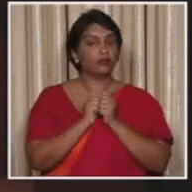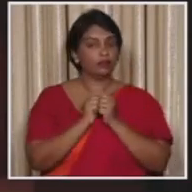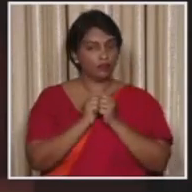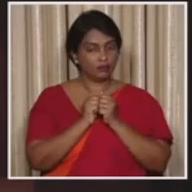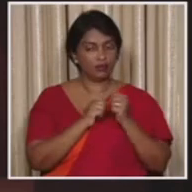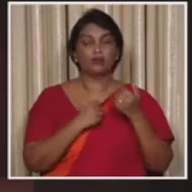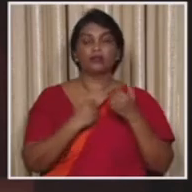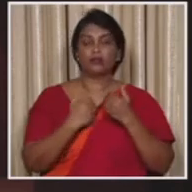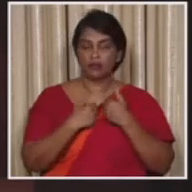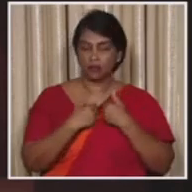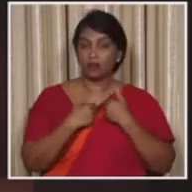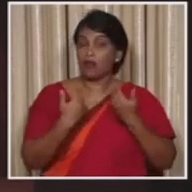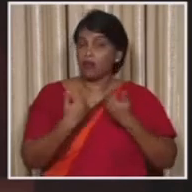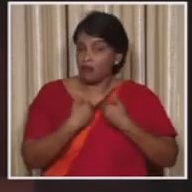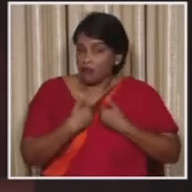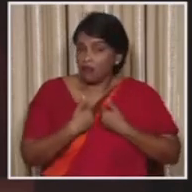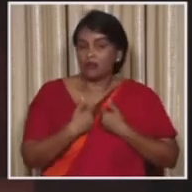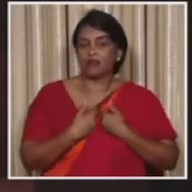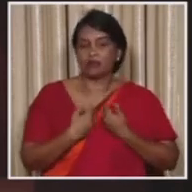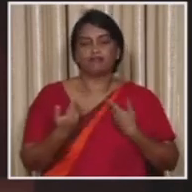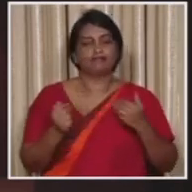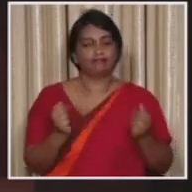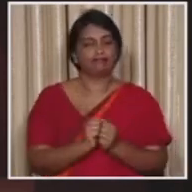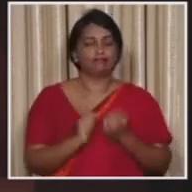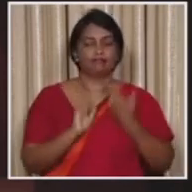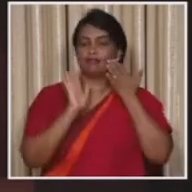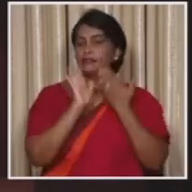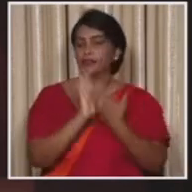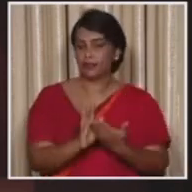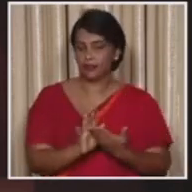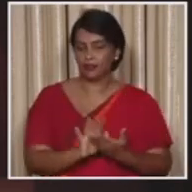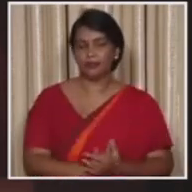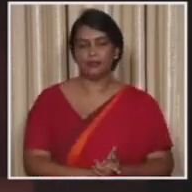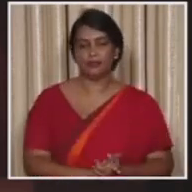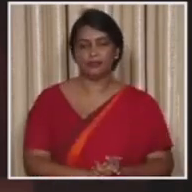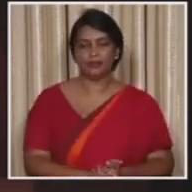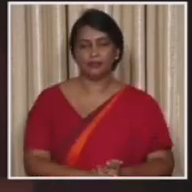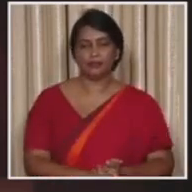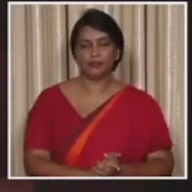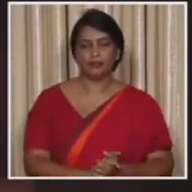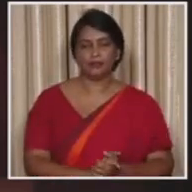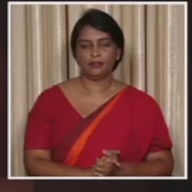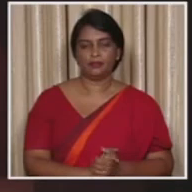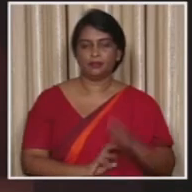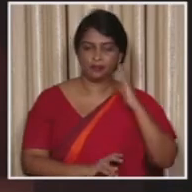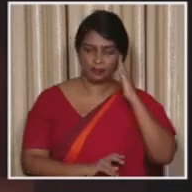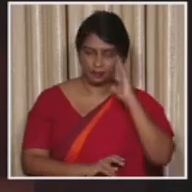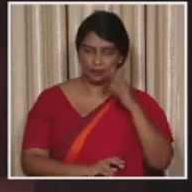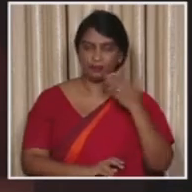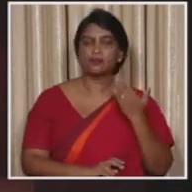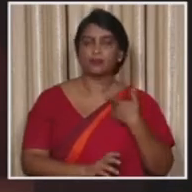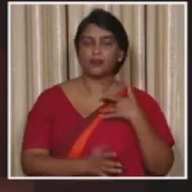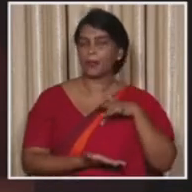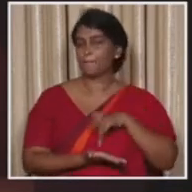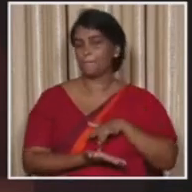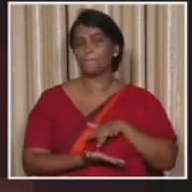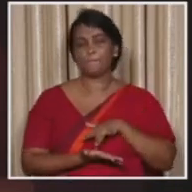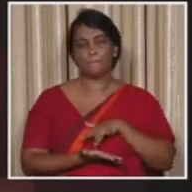approach, which is primarily a middle-of-the-path approach, a social democratic